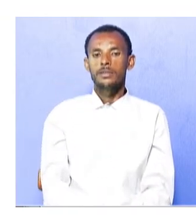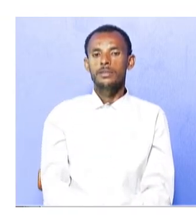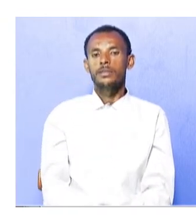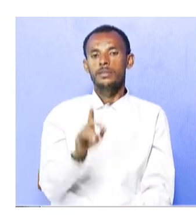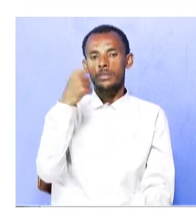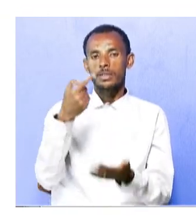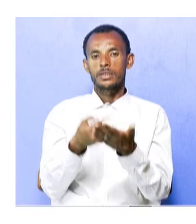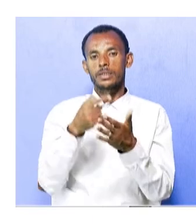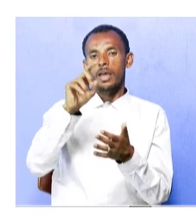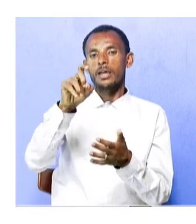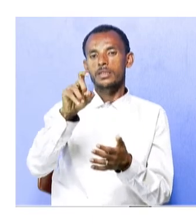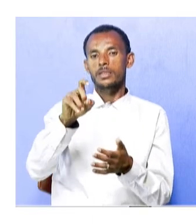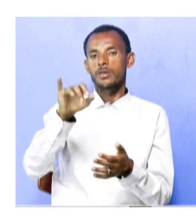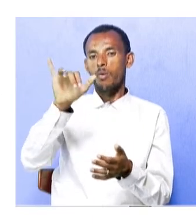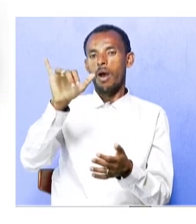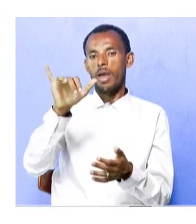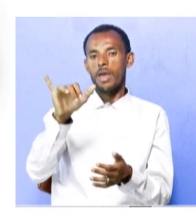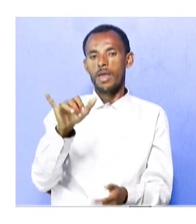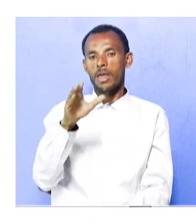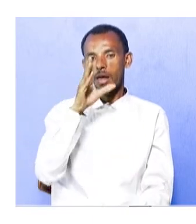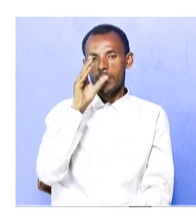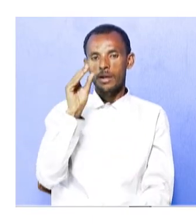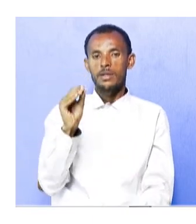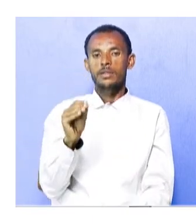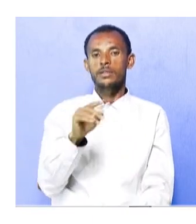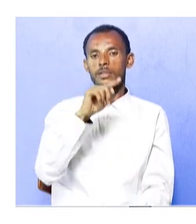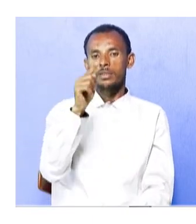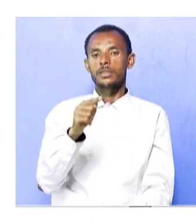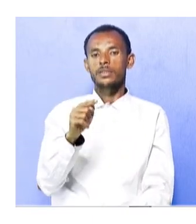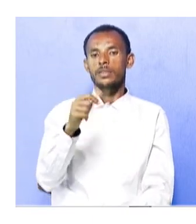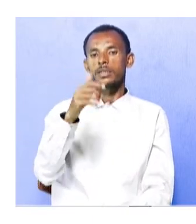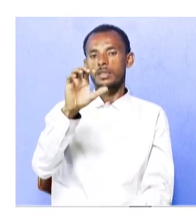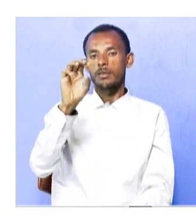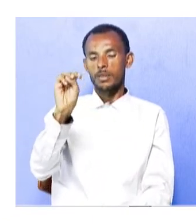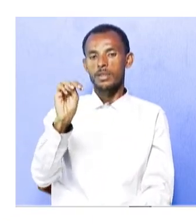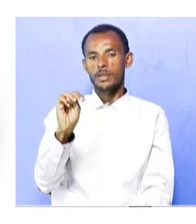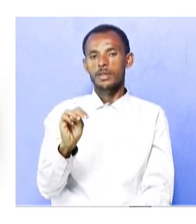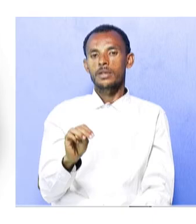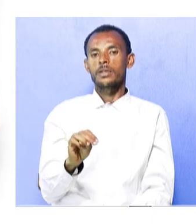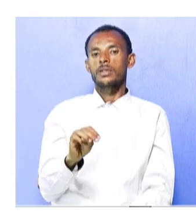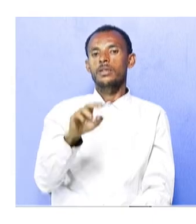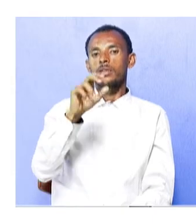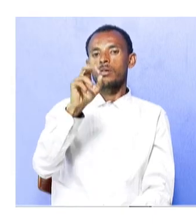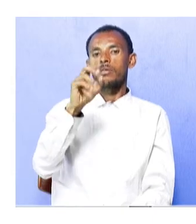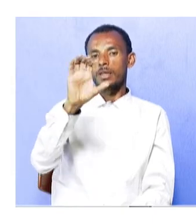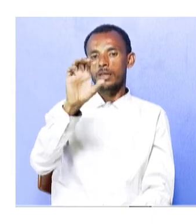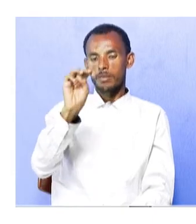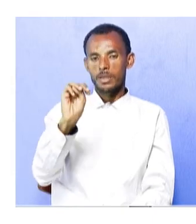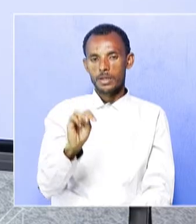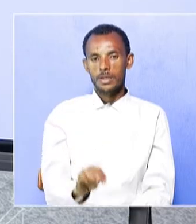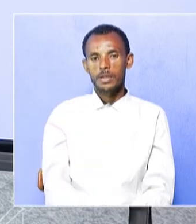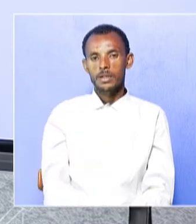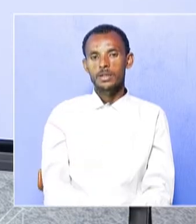Say this is X and this is Y, and say this is 10 centimeter, this is 12 centimeter,